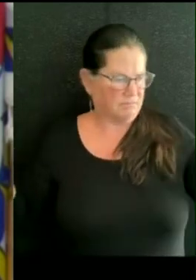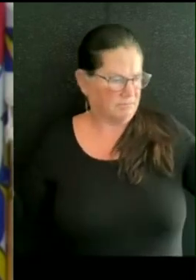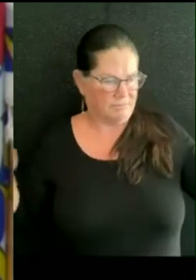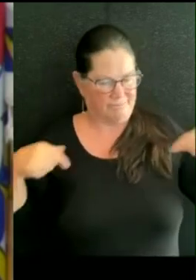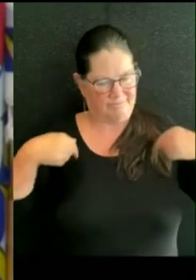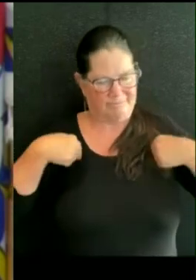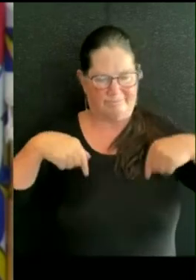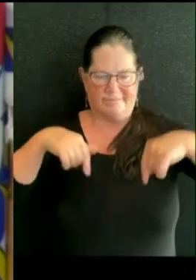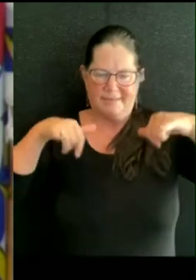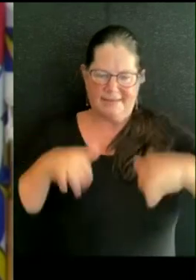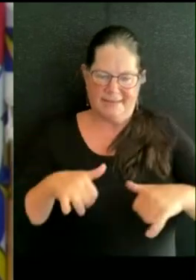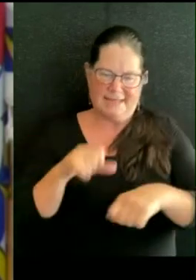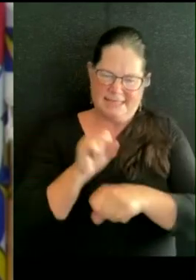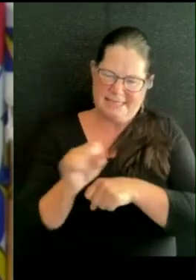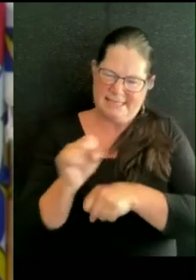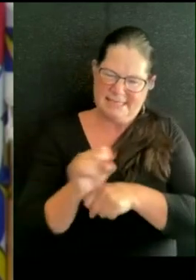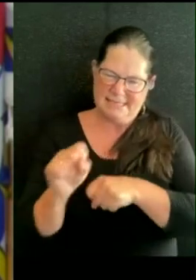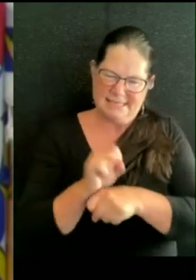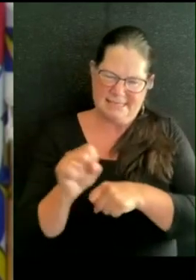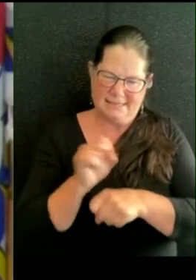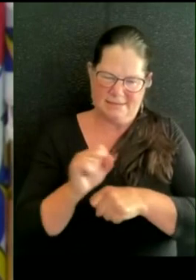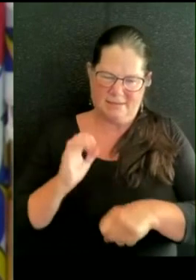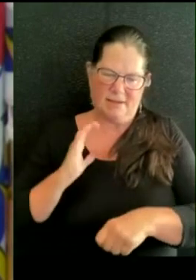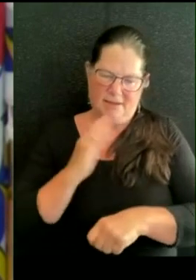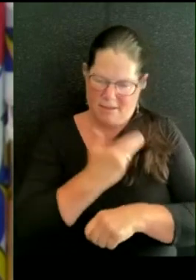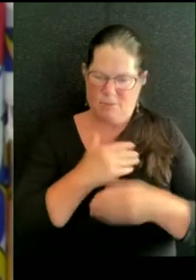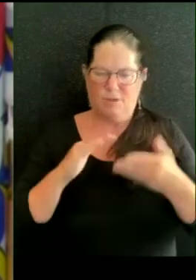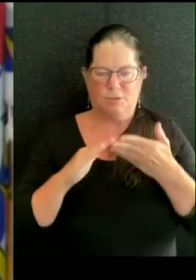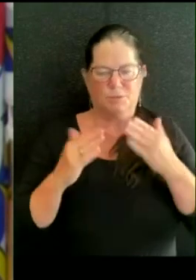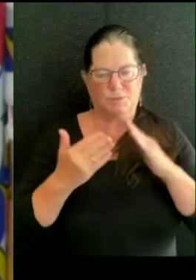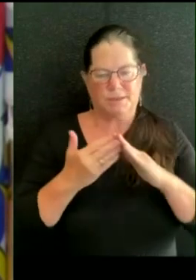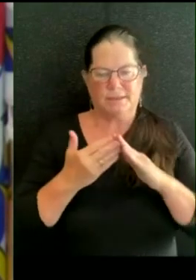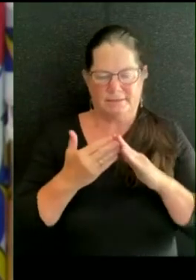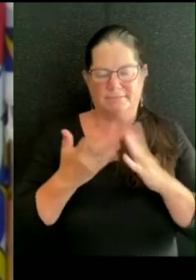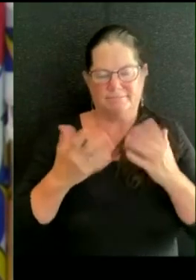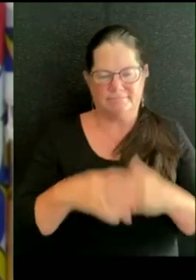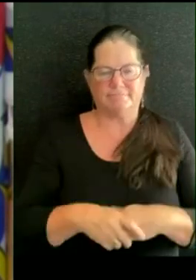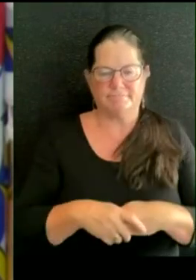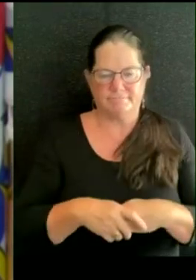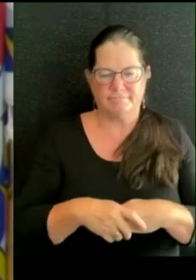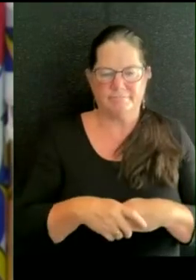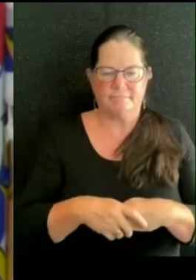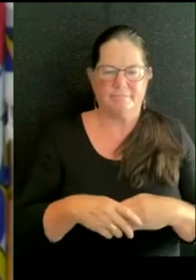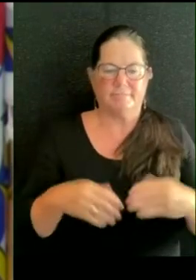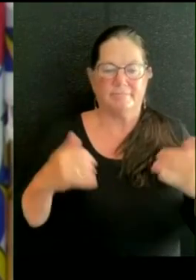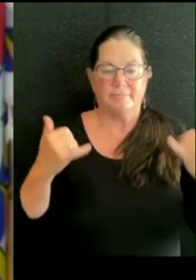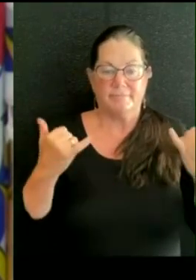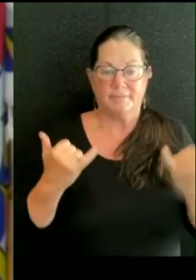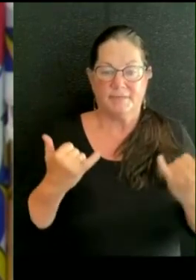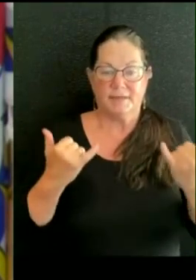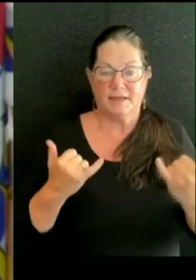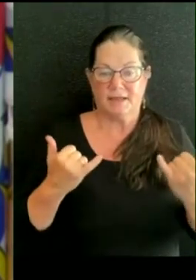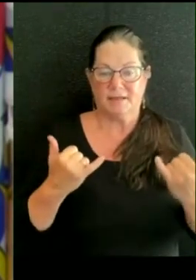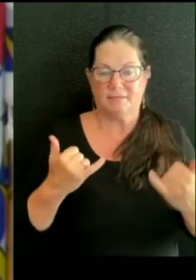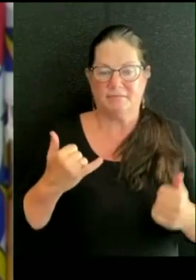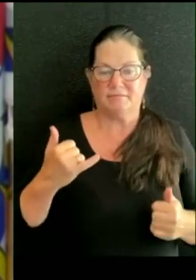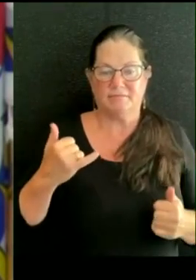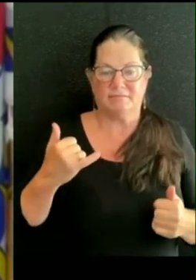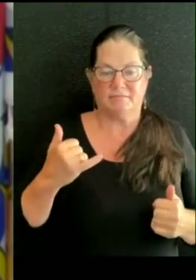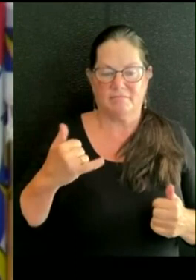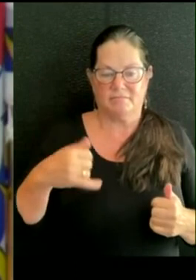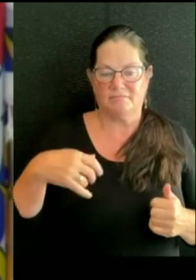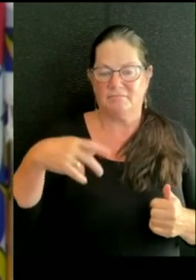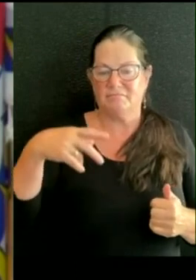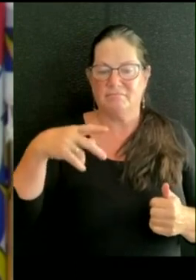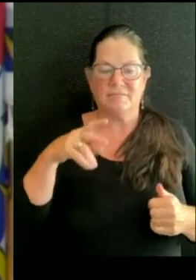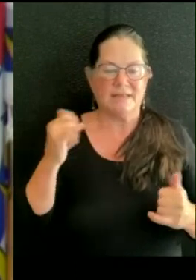structural firefighting in our community. And we now are conducting just patrols, particularly in neighborhoods